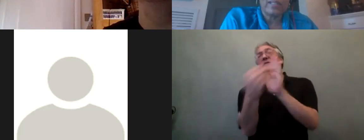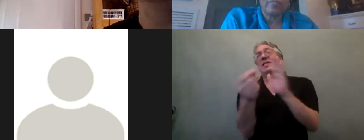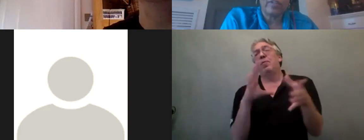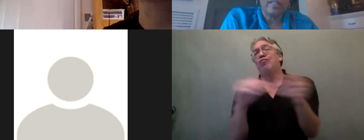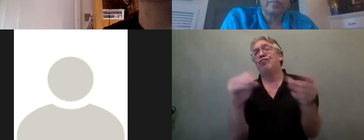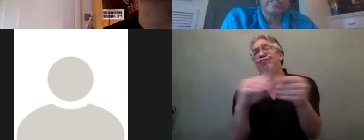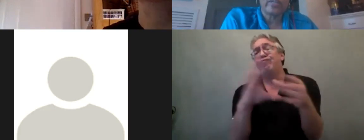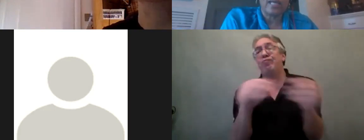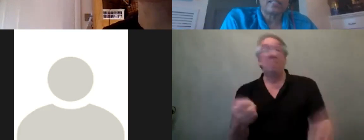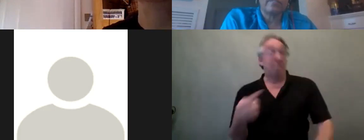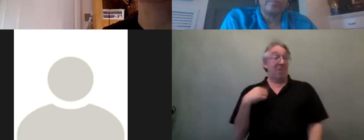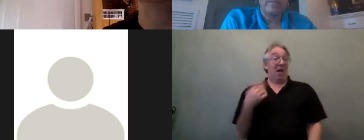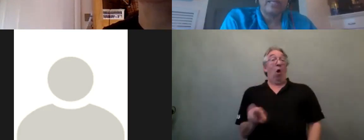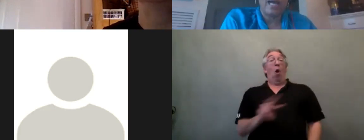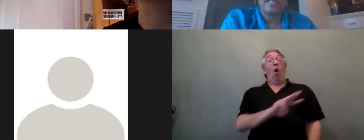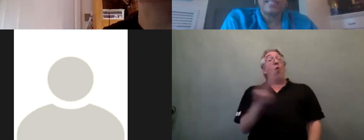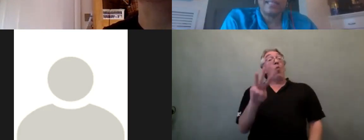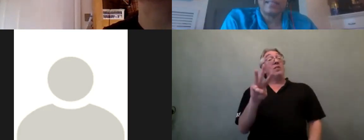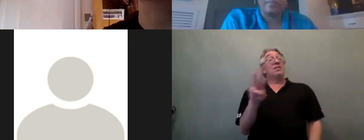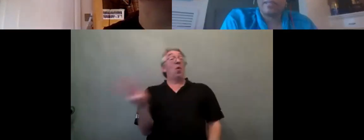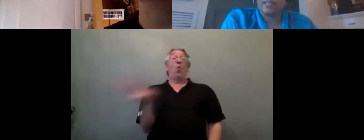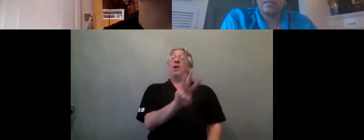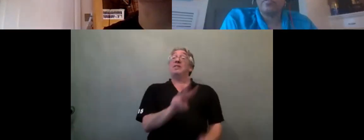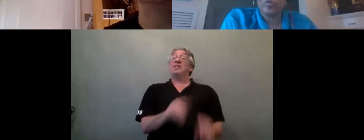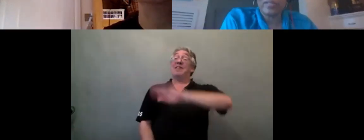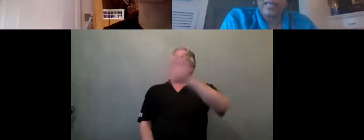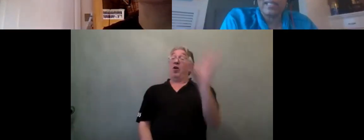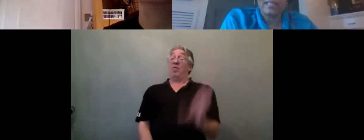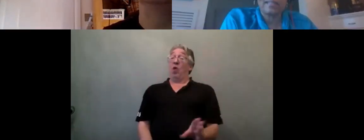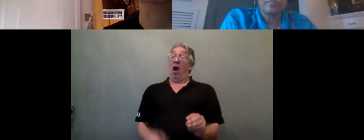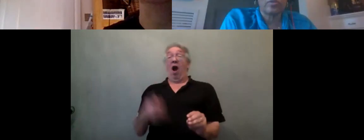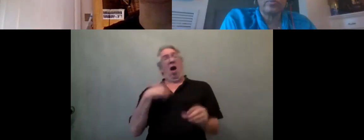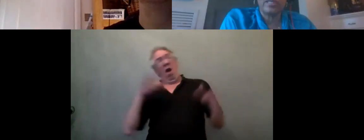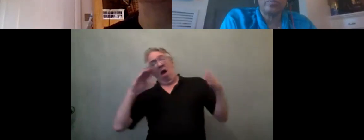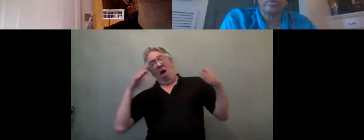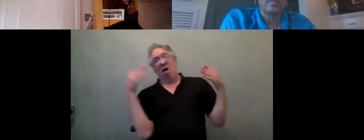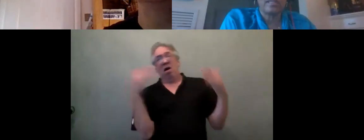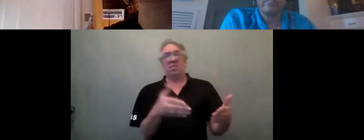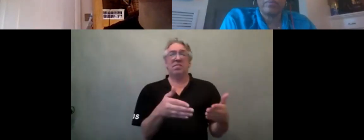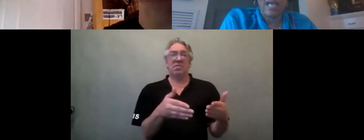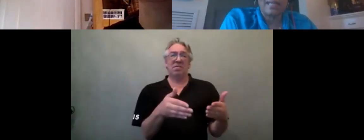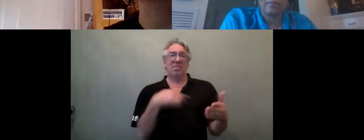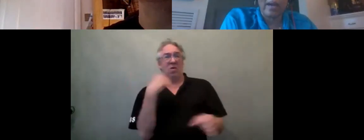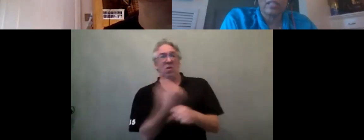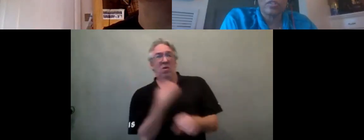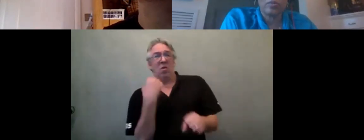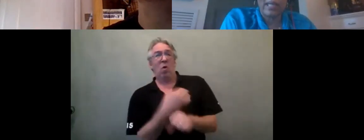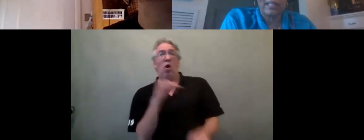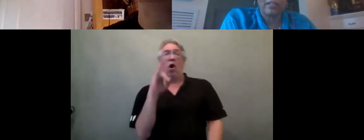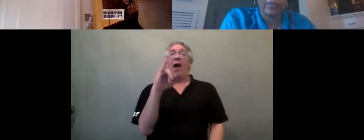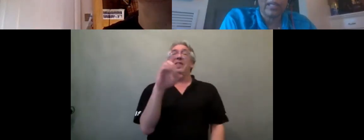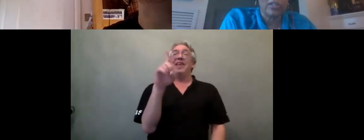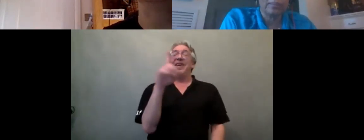in West Africa that was looking at developing ID systems. And of course, ID systems are really important. Everybody has a right to